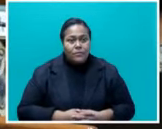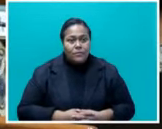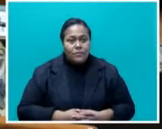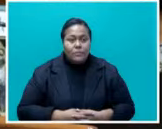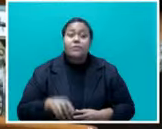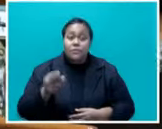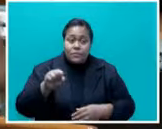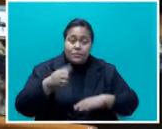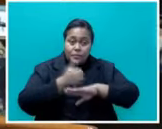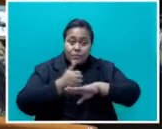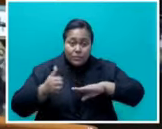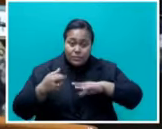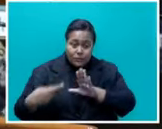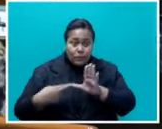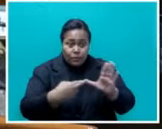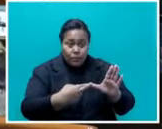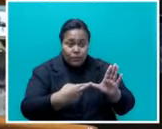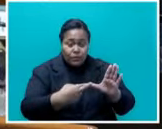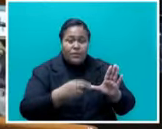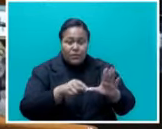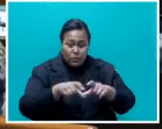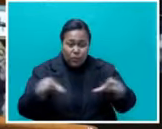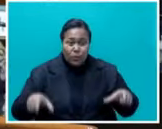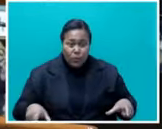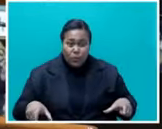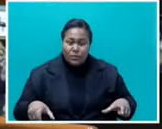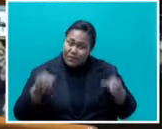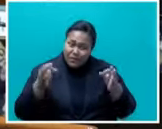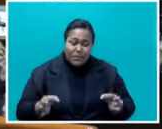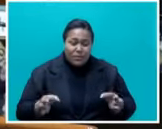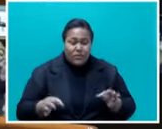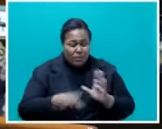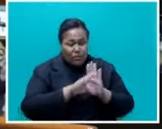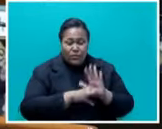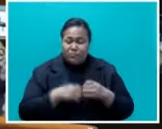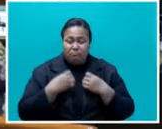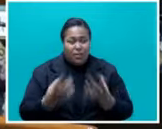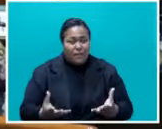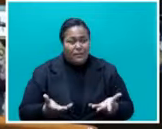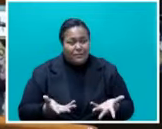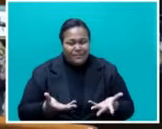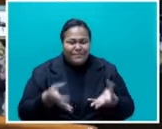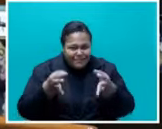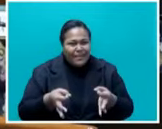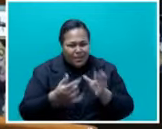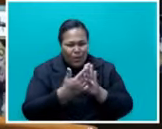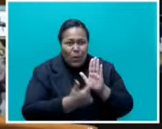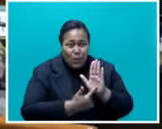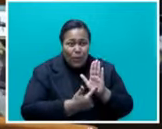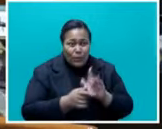respond to what the judiciary says about certain constitutional provisions, certain laws,